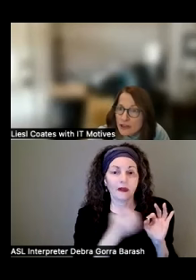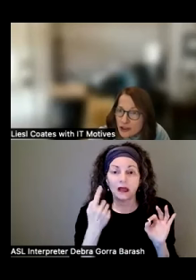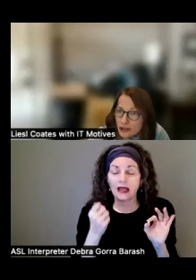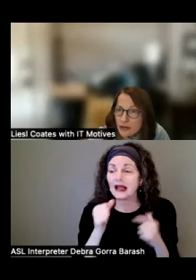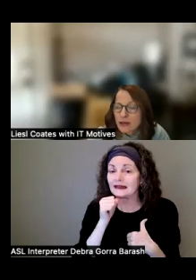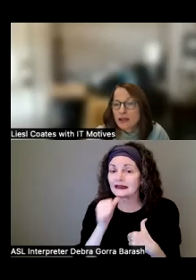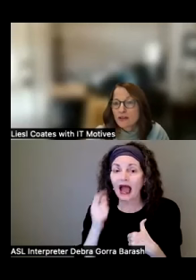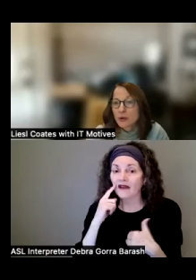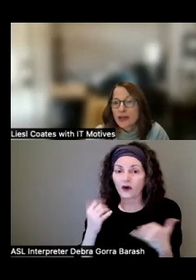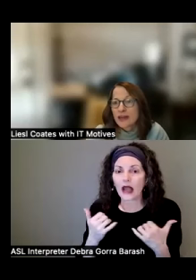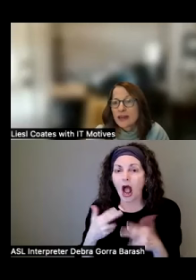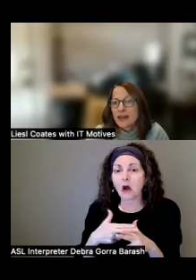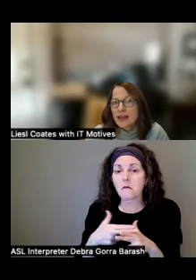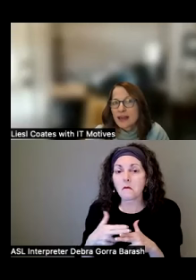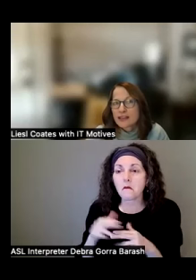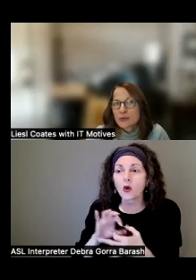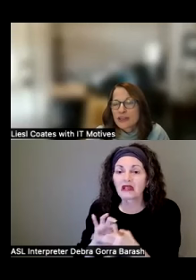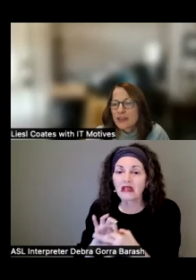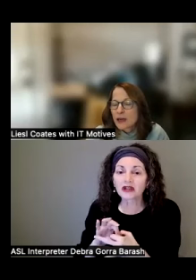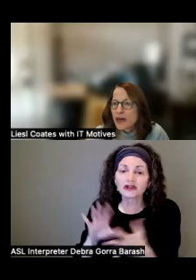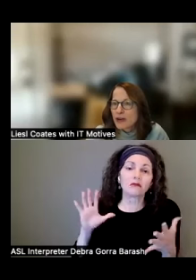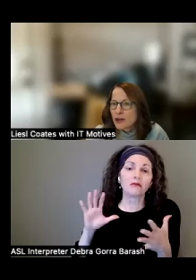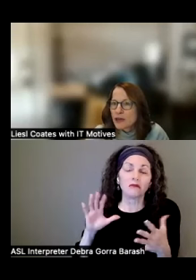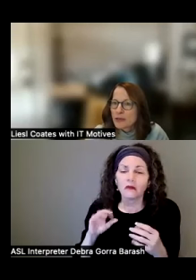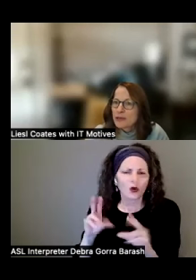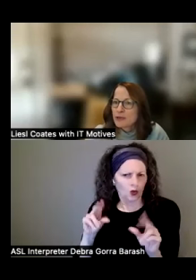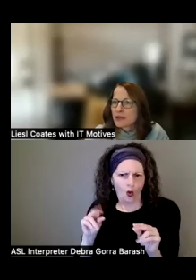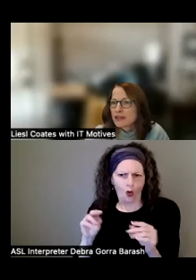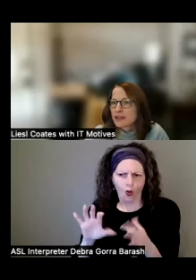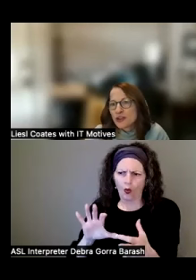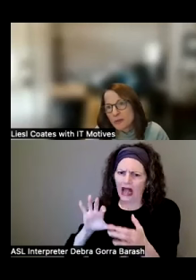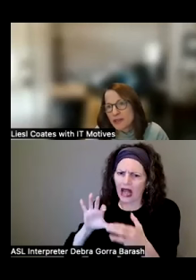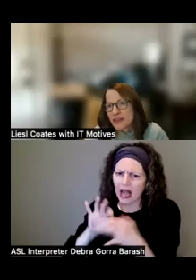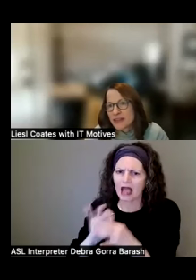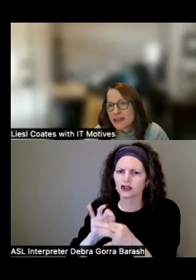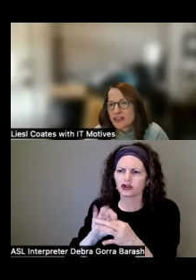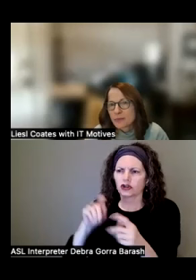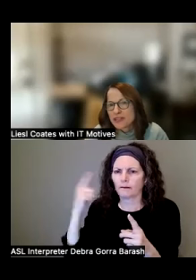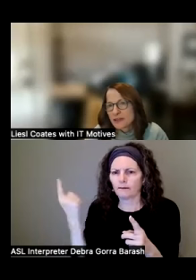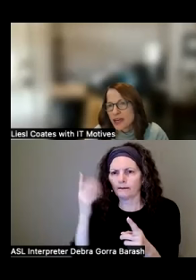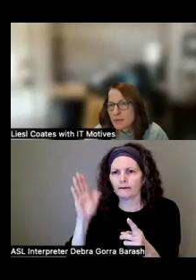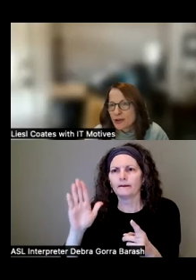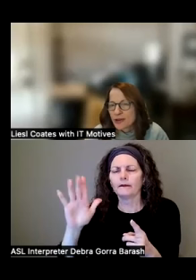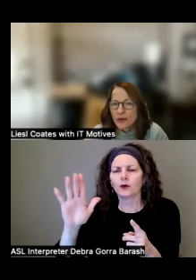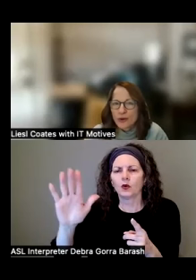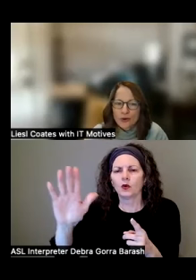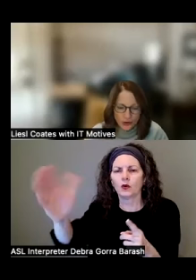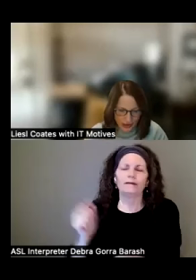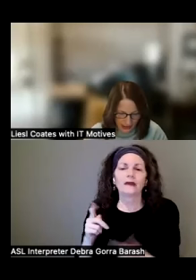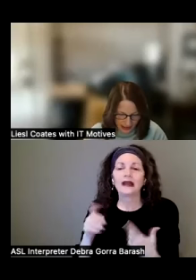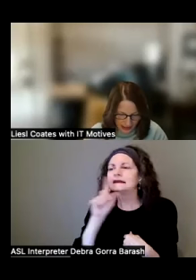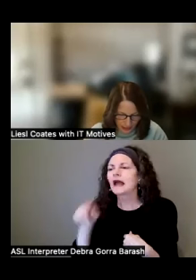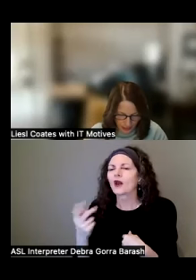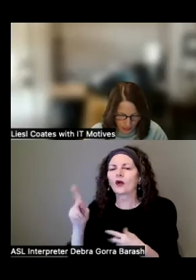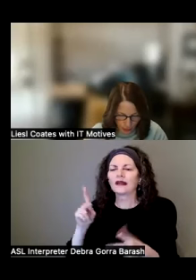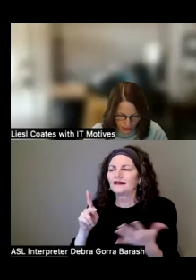for long term along the way. And it's really about knowing people as human beings, not just a piece of paper or